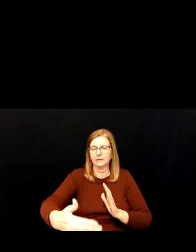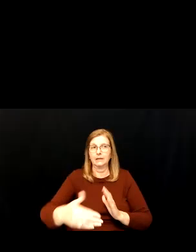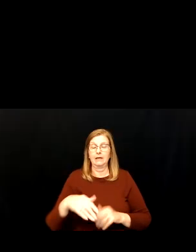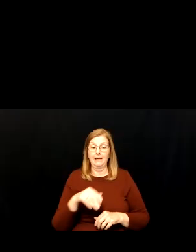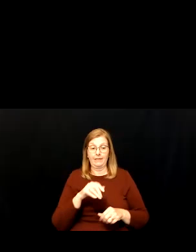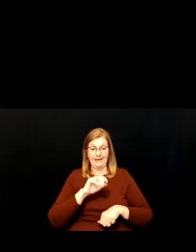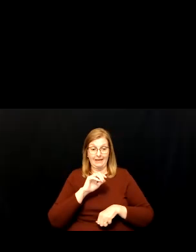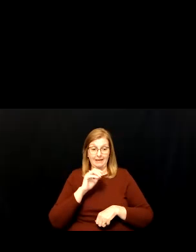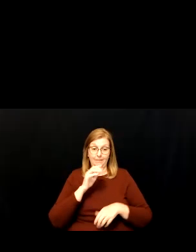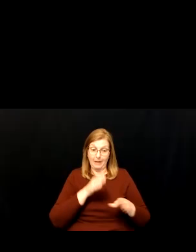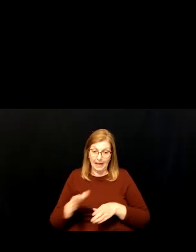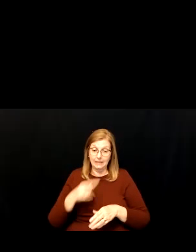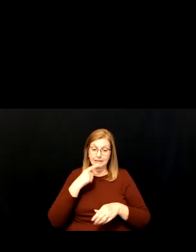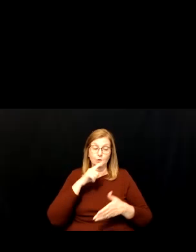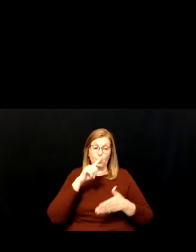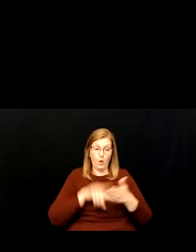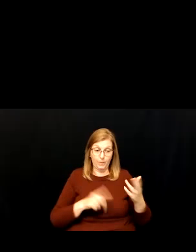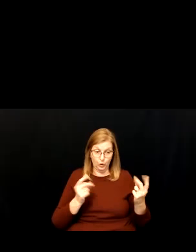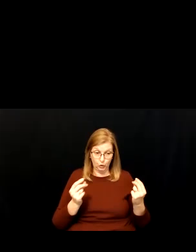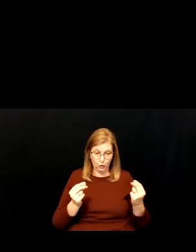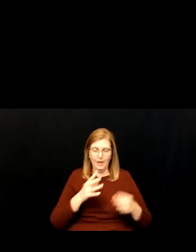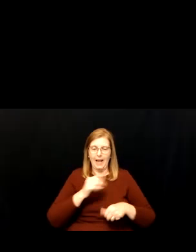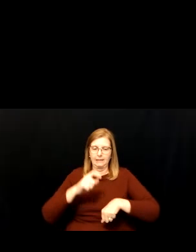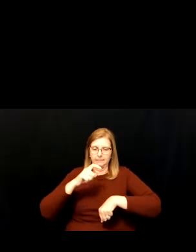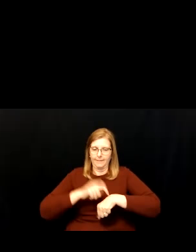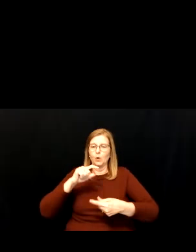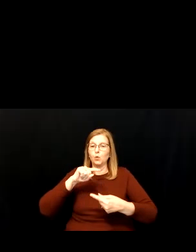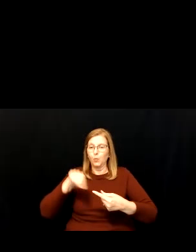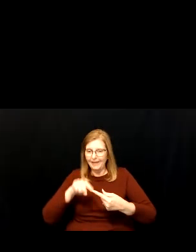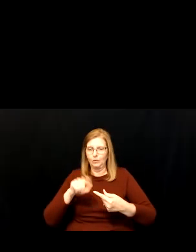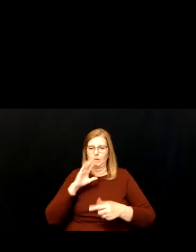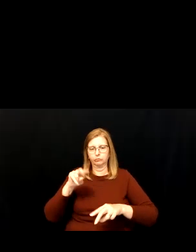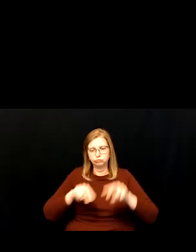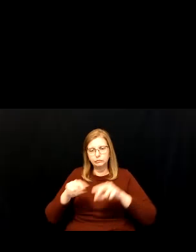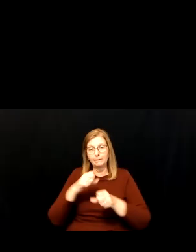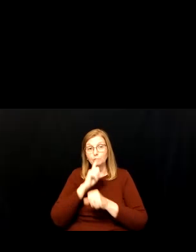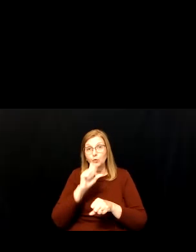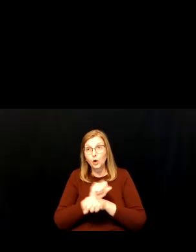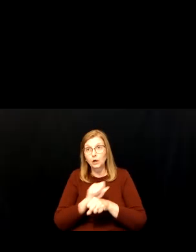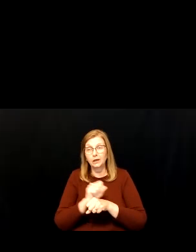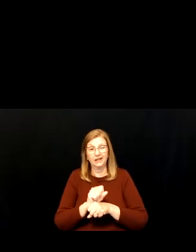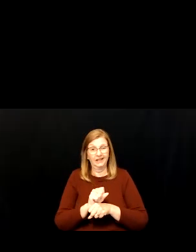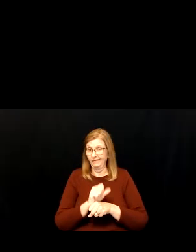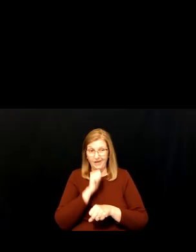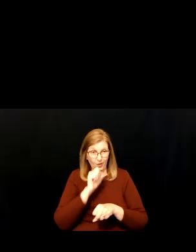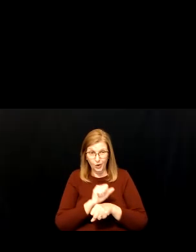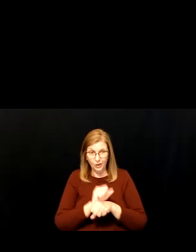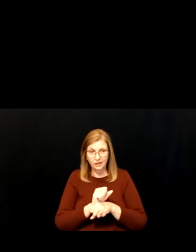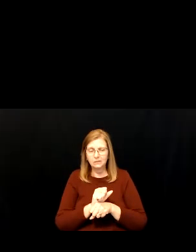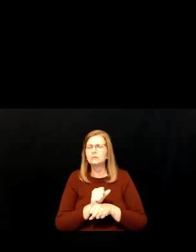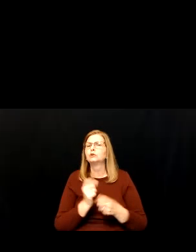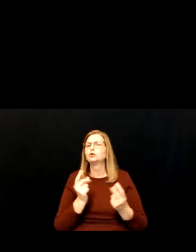are the checkpoints. When are we going to assess to make sure it's working? And if it's not working, do we need to do something